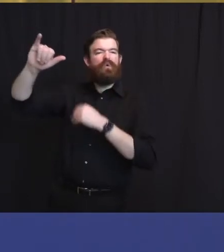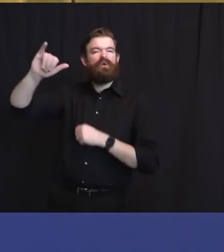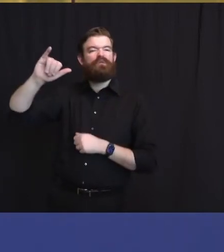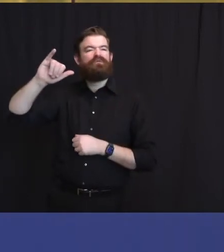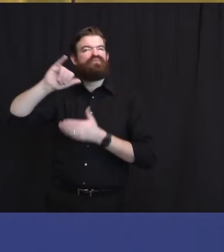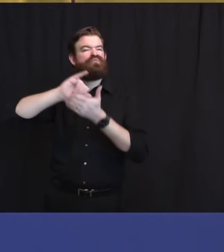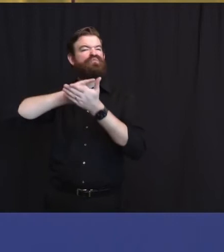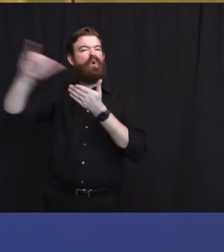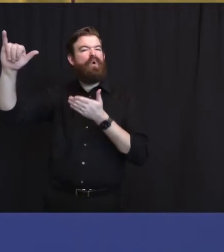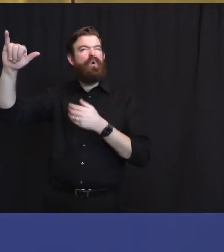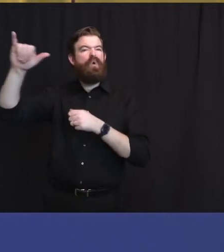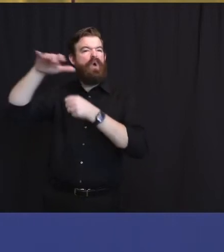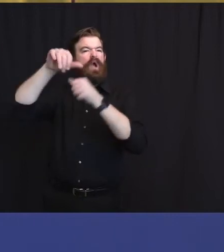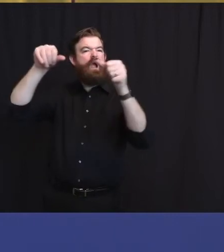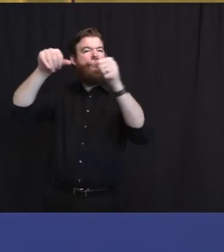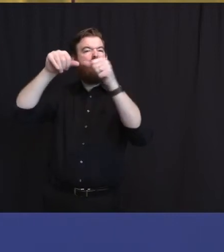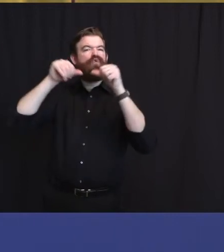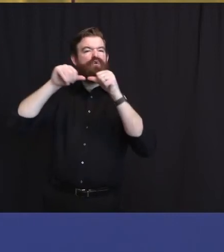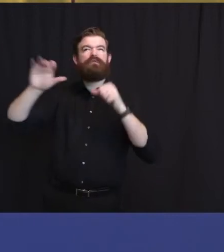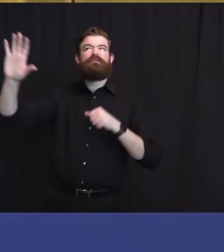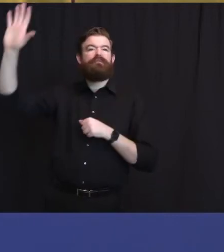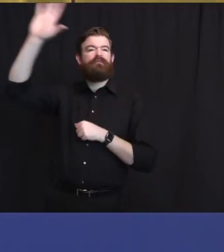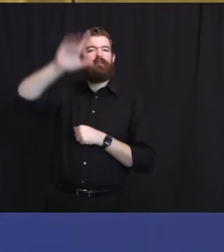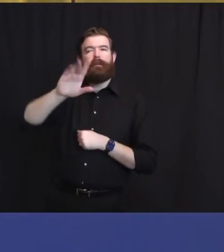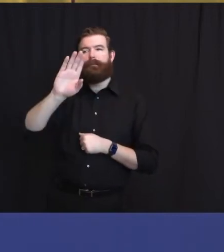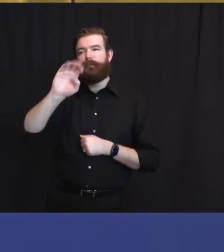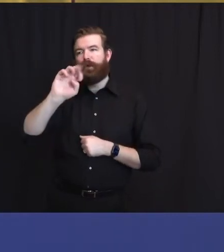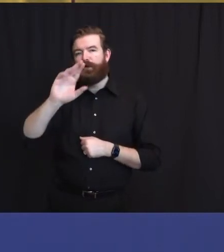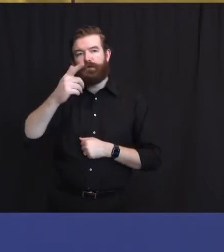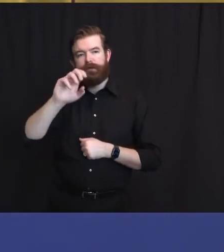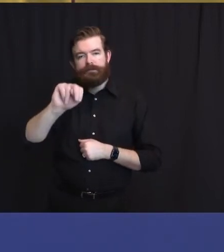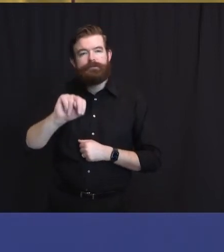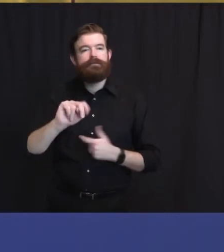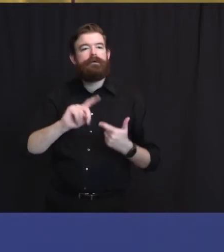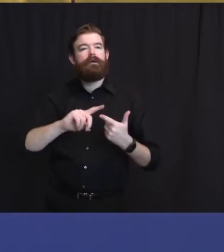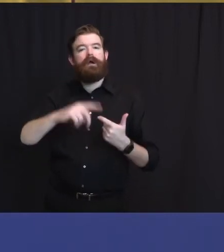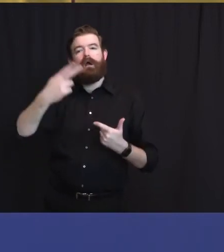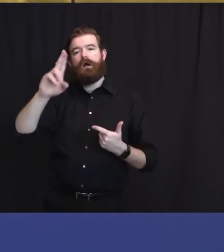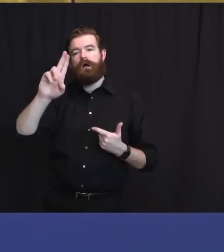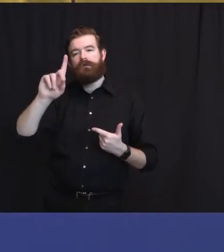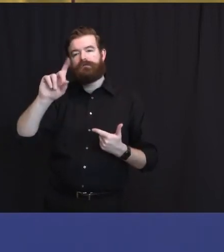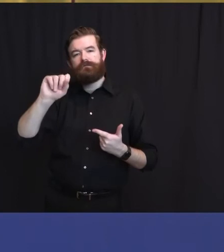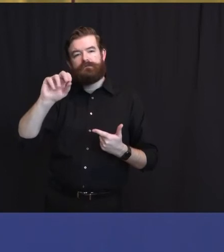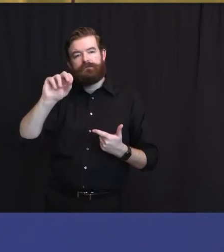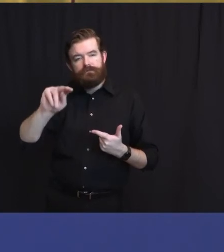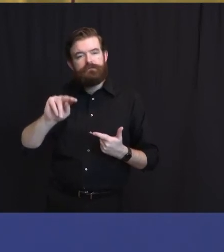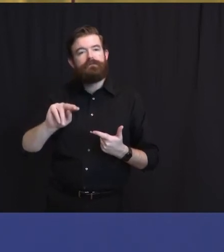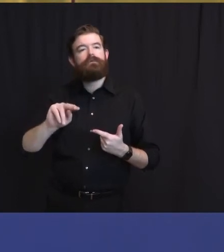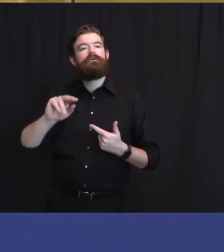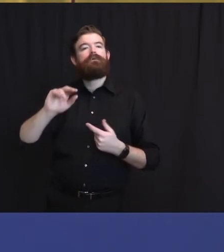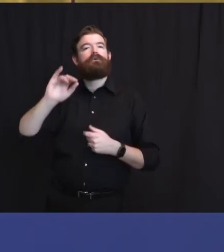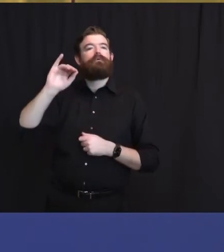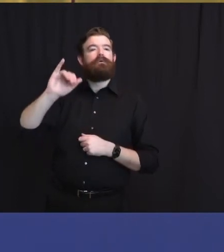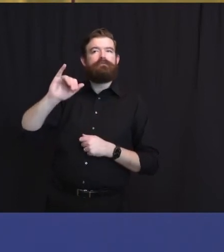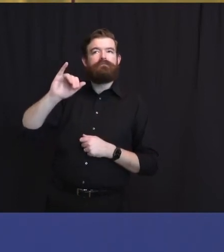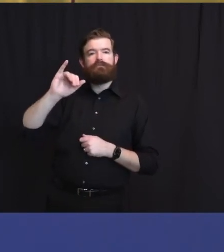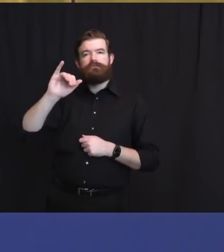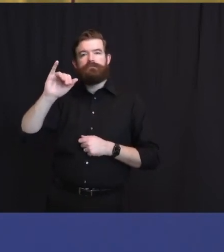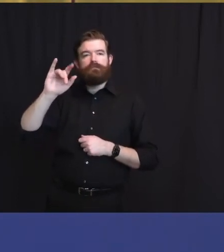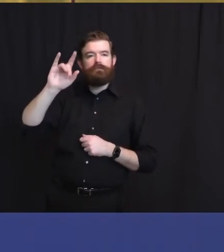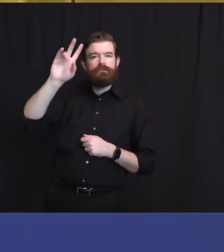seriously. Bergen 240, Essex 226, Hudson 224, Passaic 199.